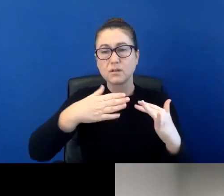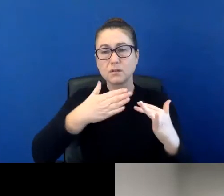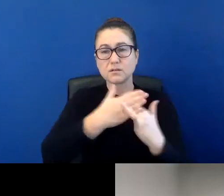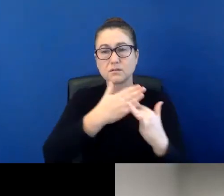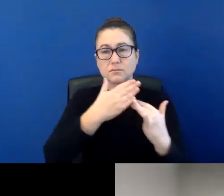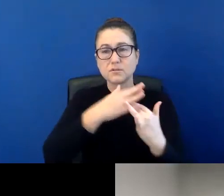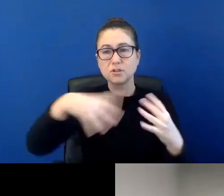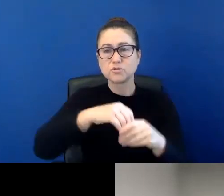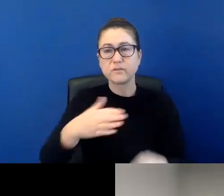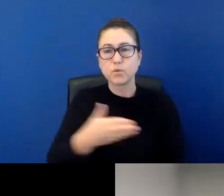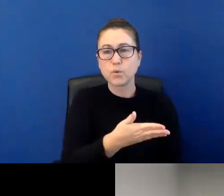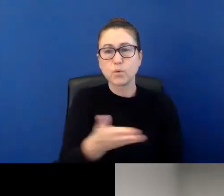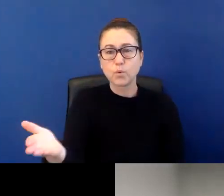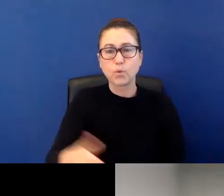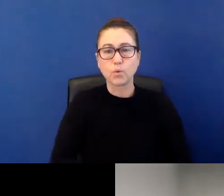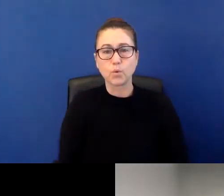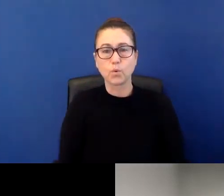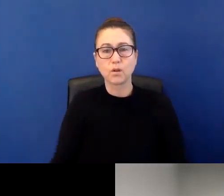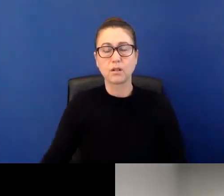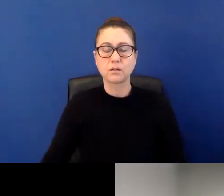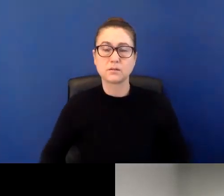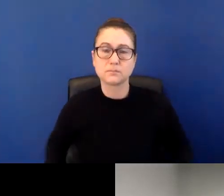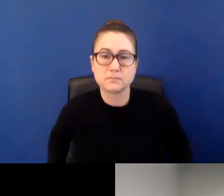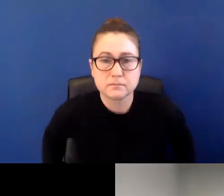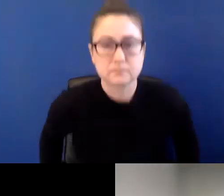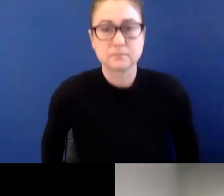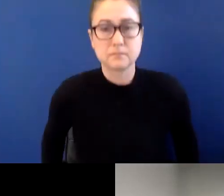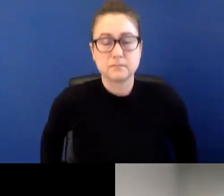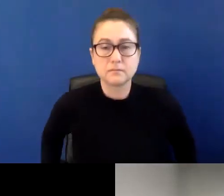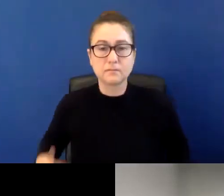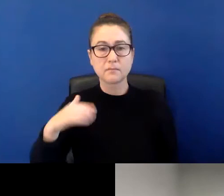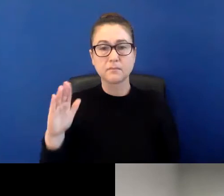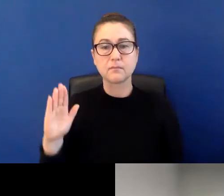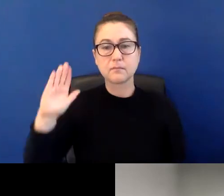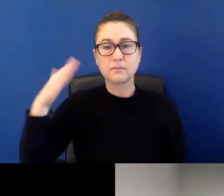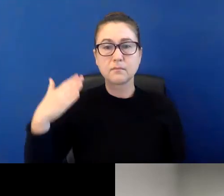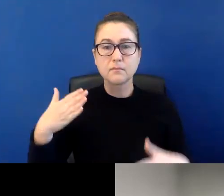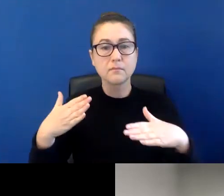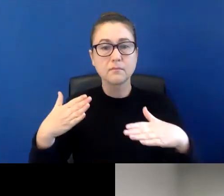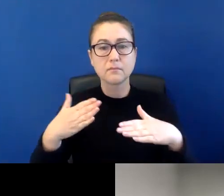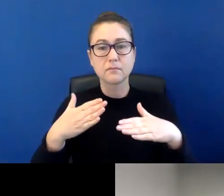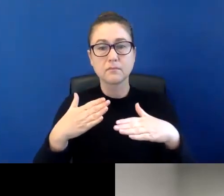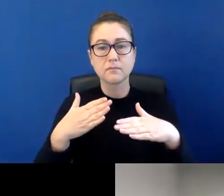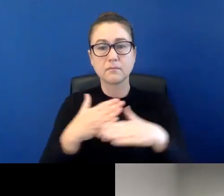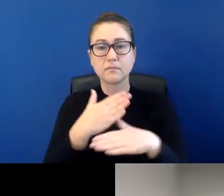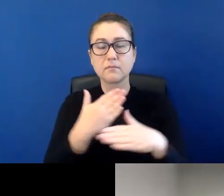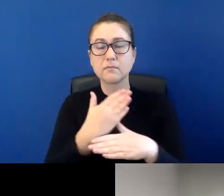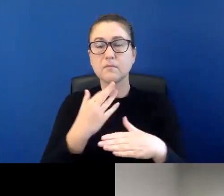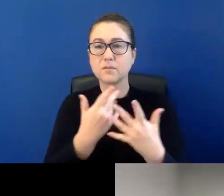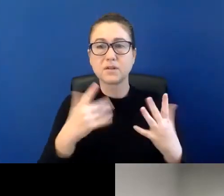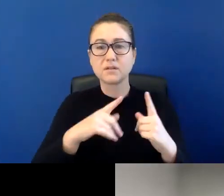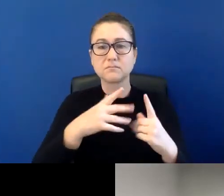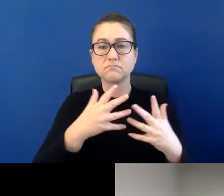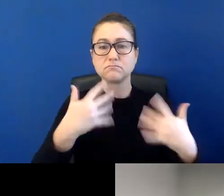for all in the digital age. He formerly worked at Freedom Scientific on the JAWS for Windows screen reader and provided